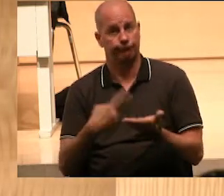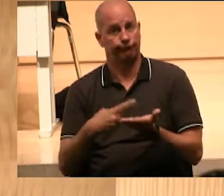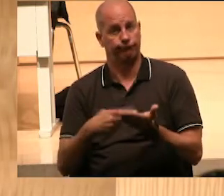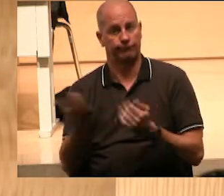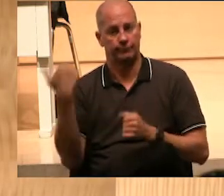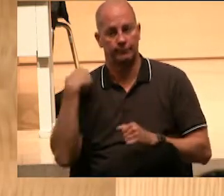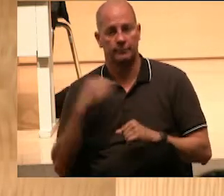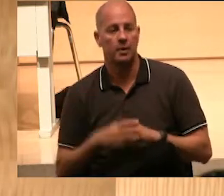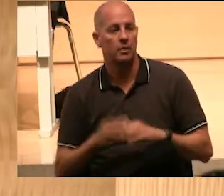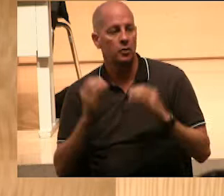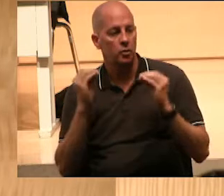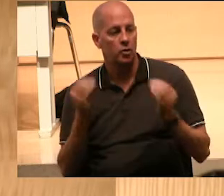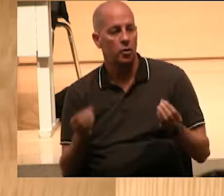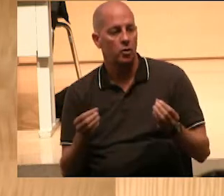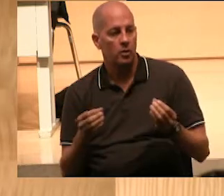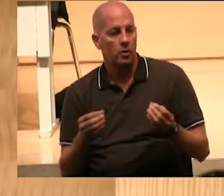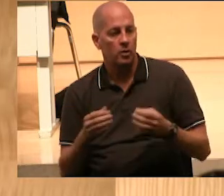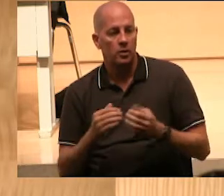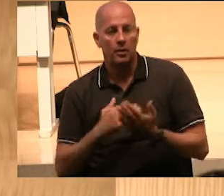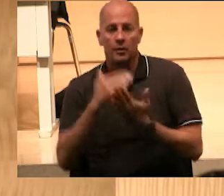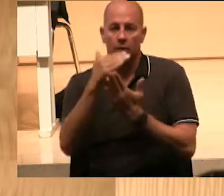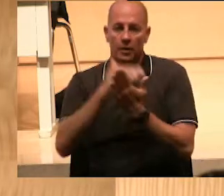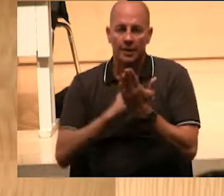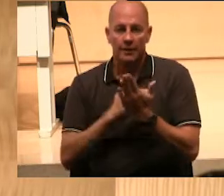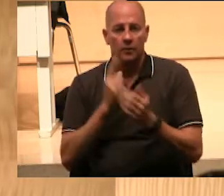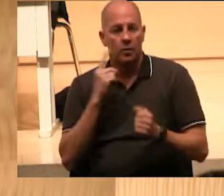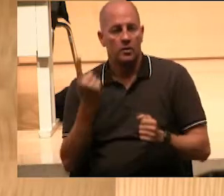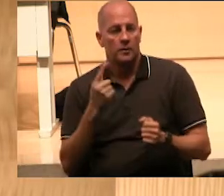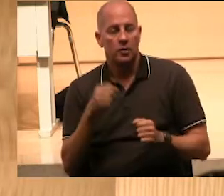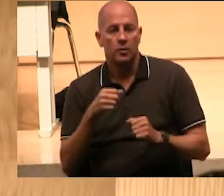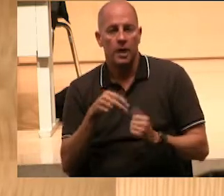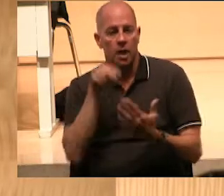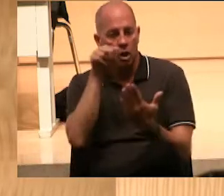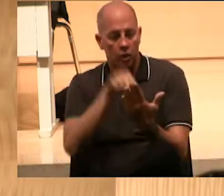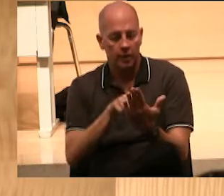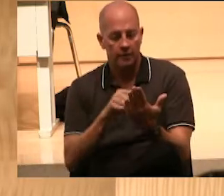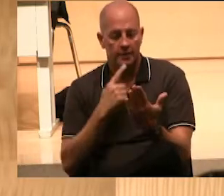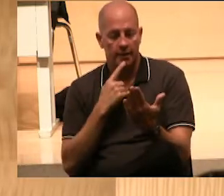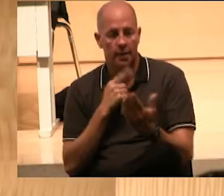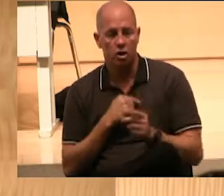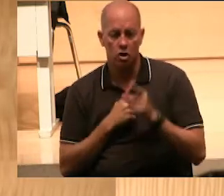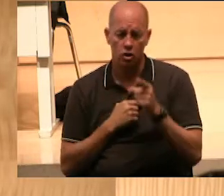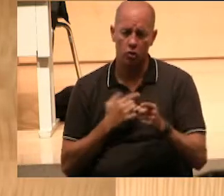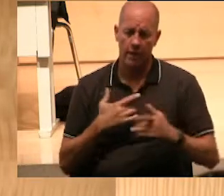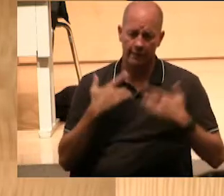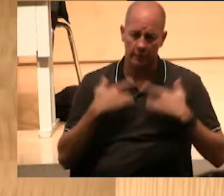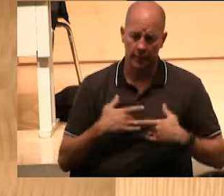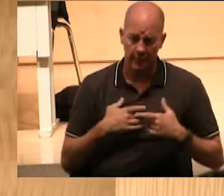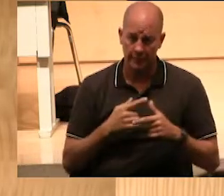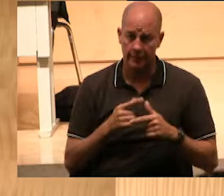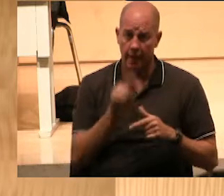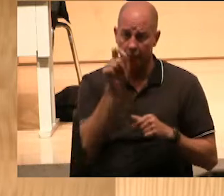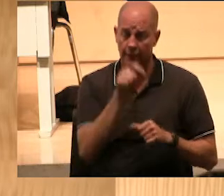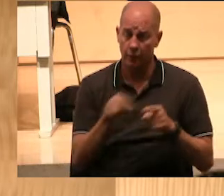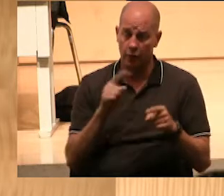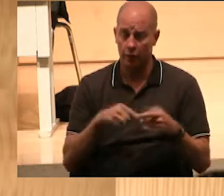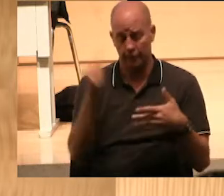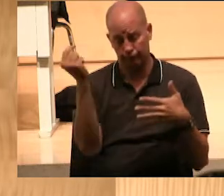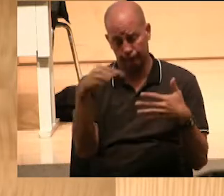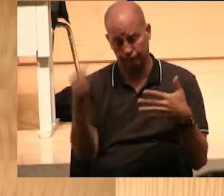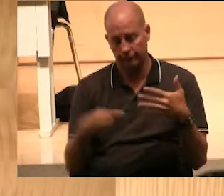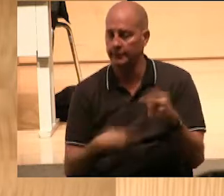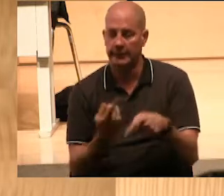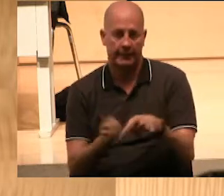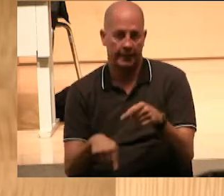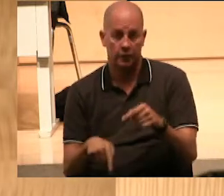There's no kind of, list or something that you can refer to like, okay, you have depression, so you're going to need these accommodations. And